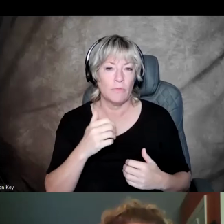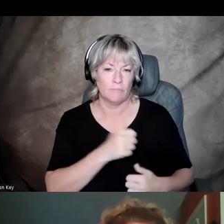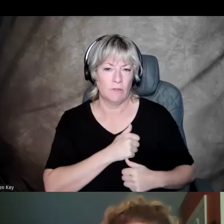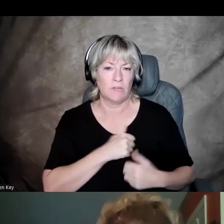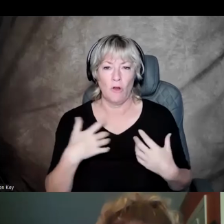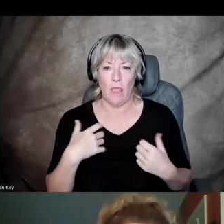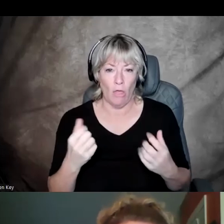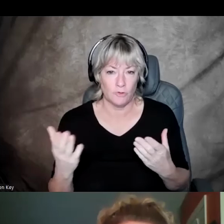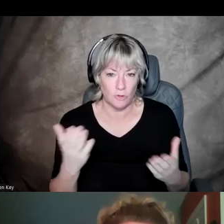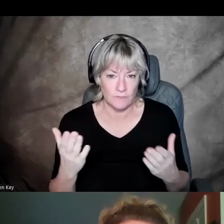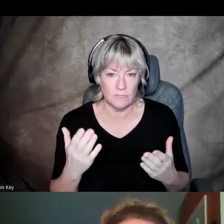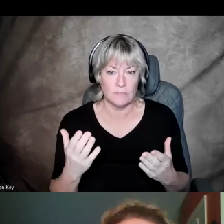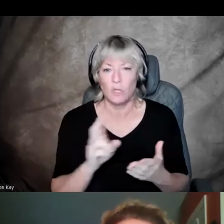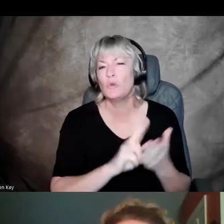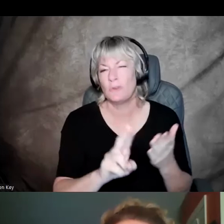has